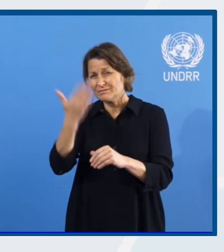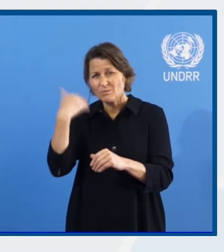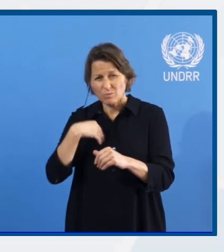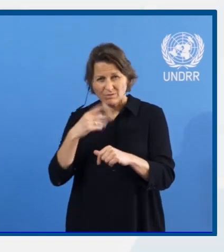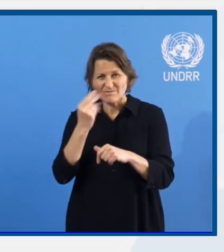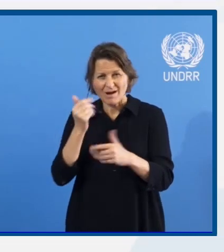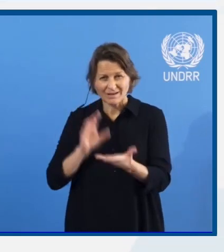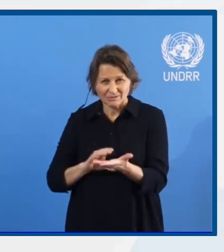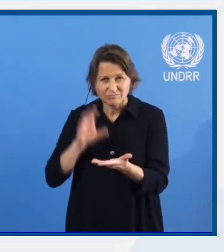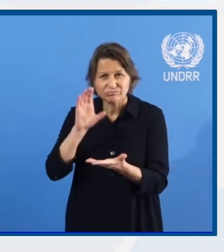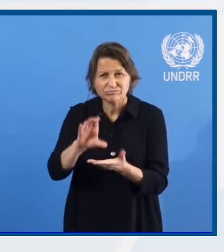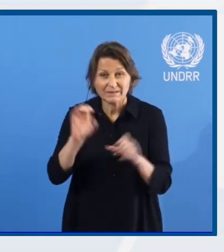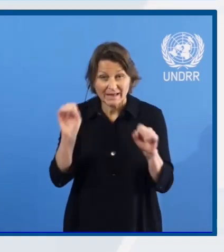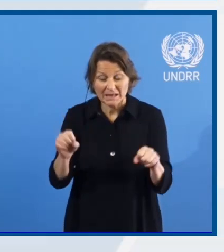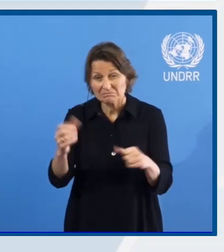financing?